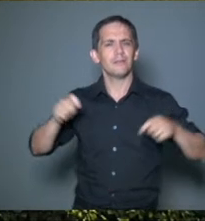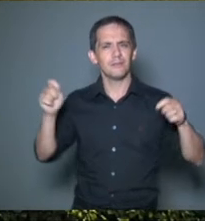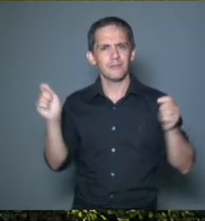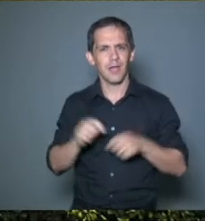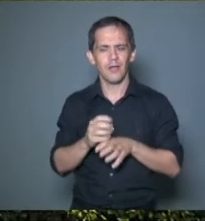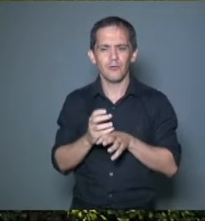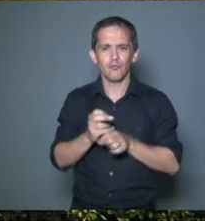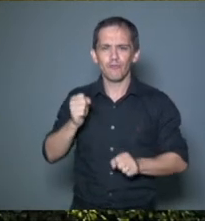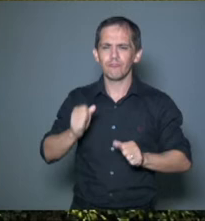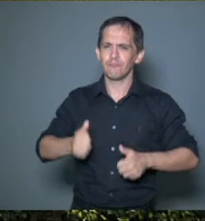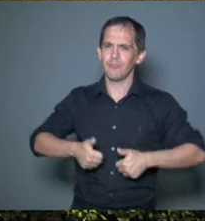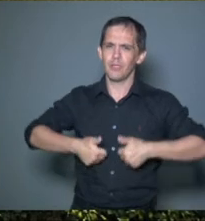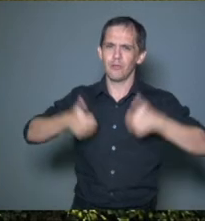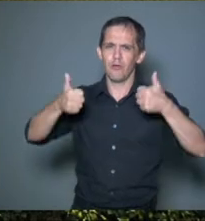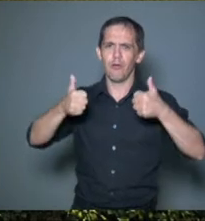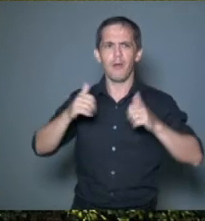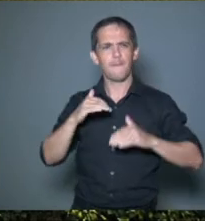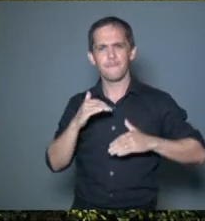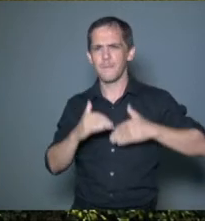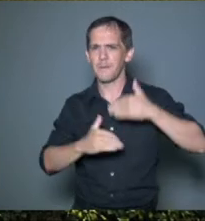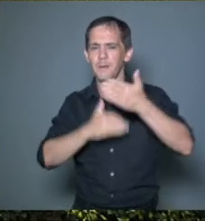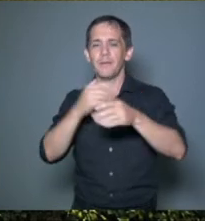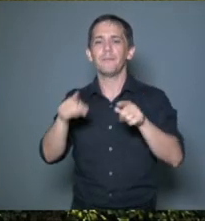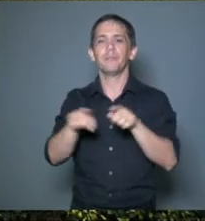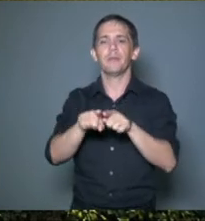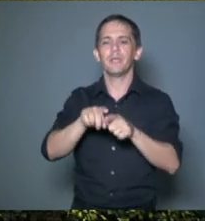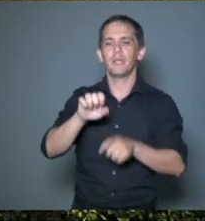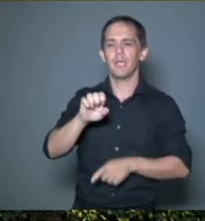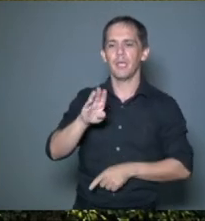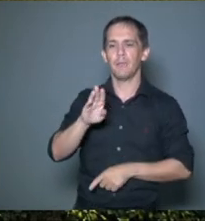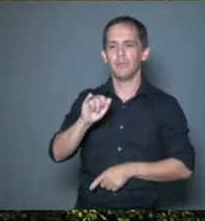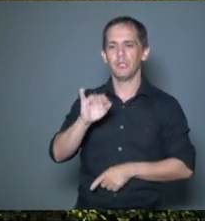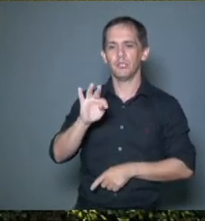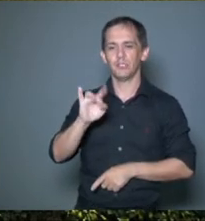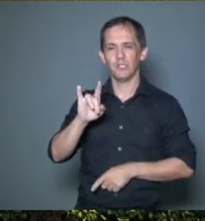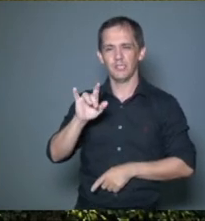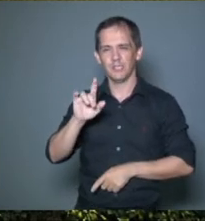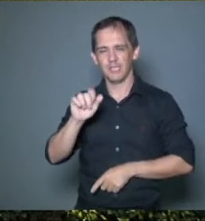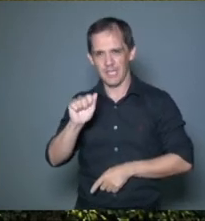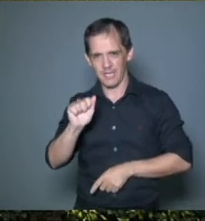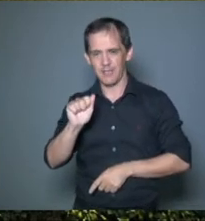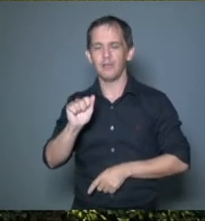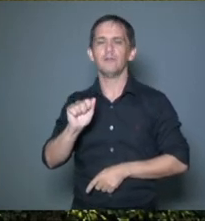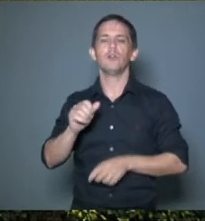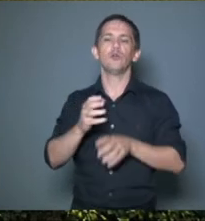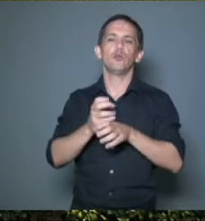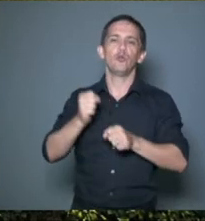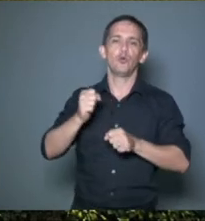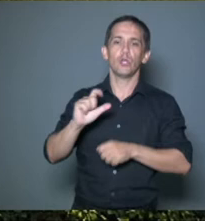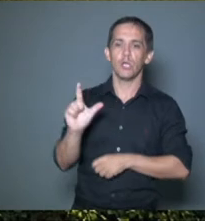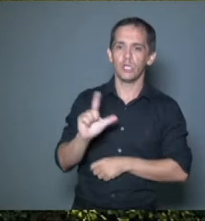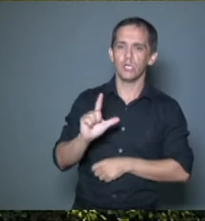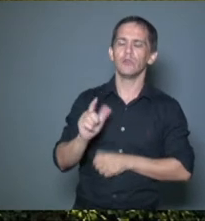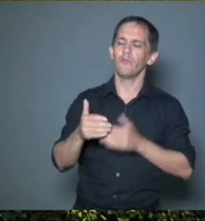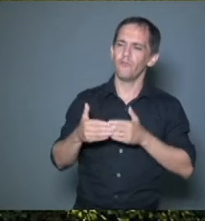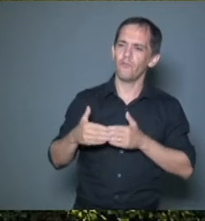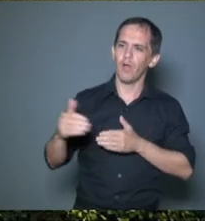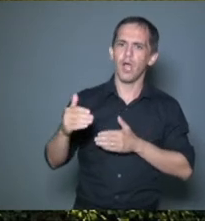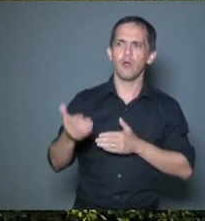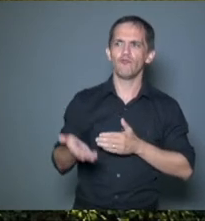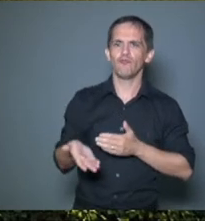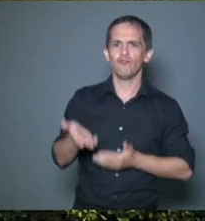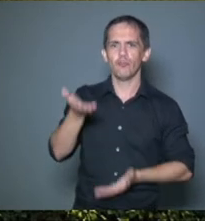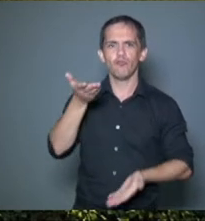growth potential that we have for revenue, EBITDA, and net profit for